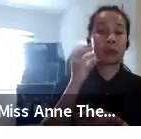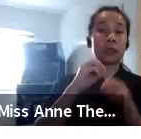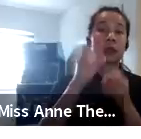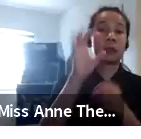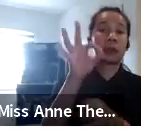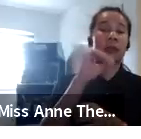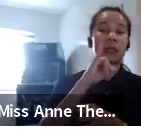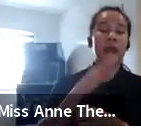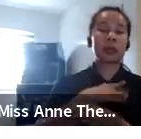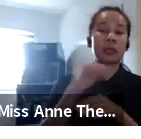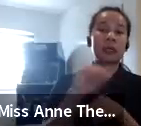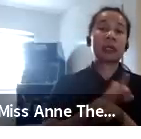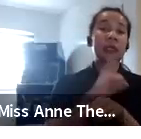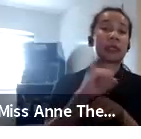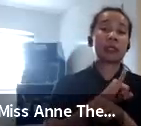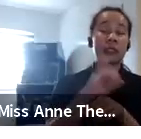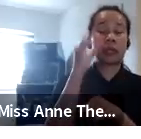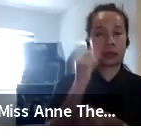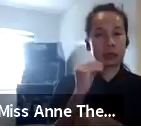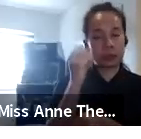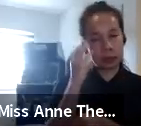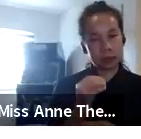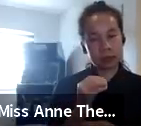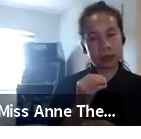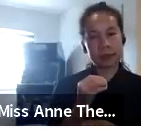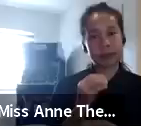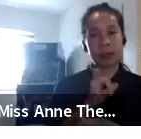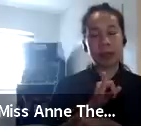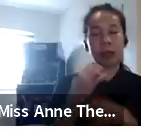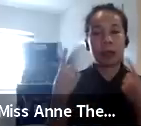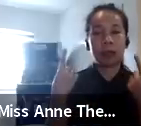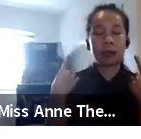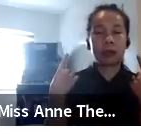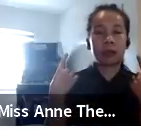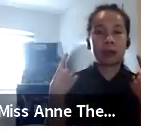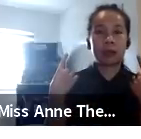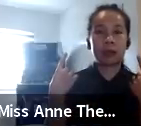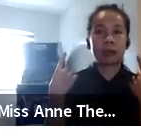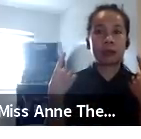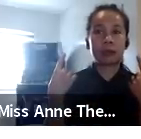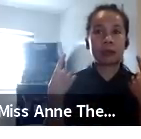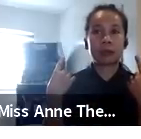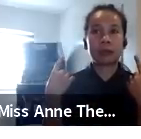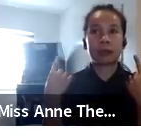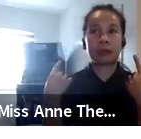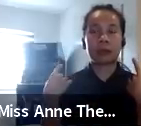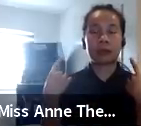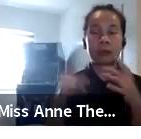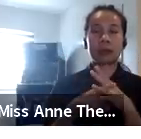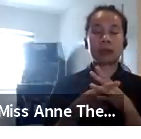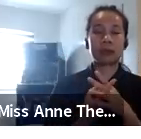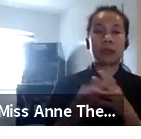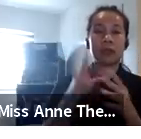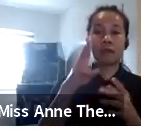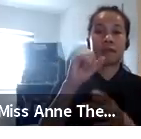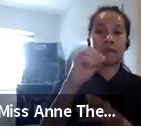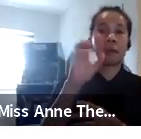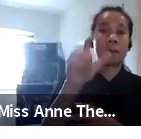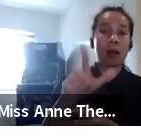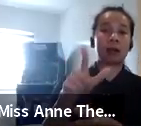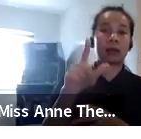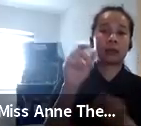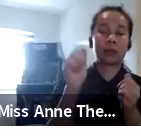industry experience. I had this stint as a Vibal digital consultant from September 2011 to